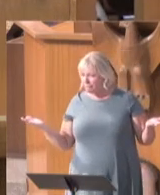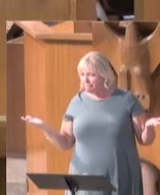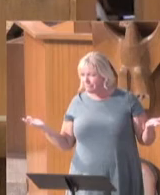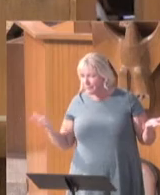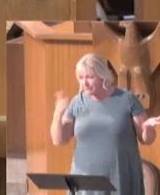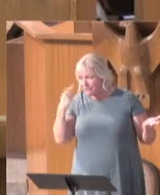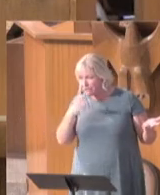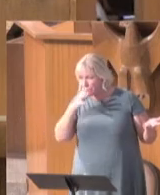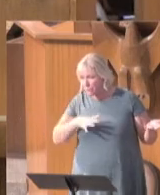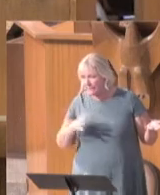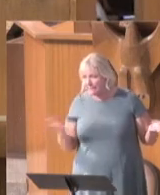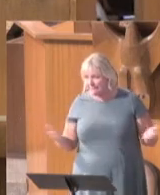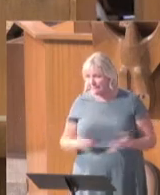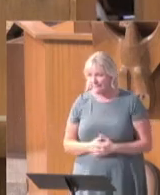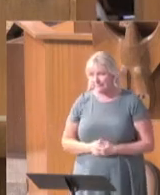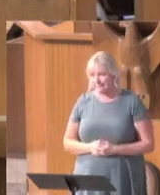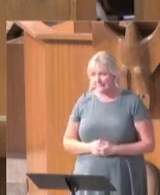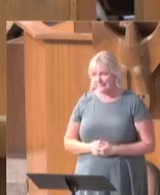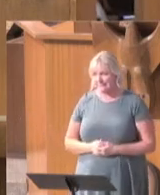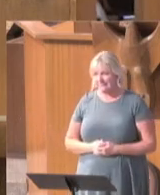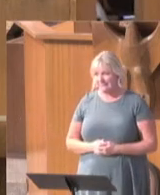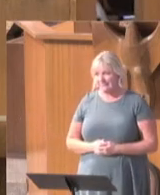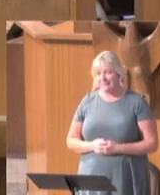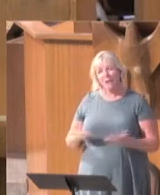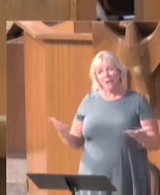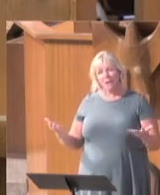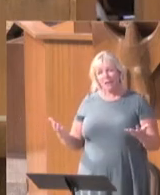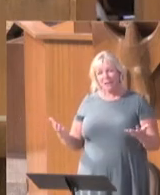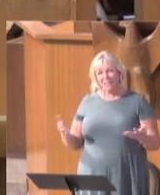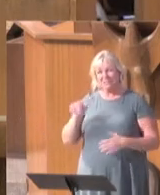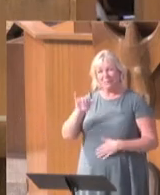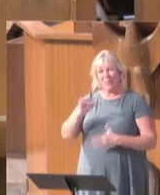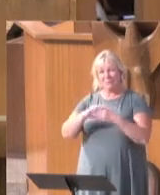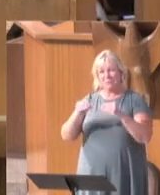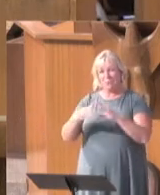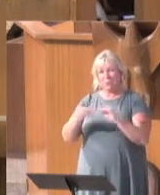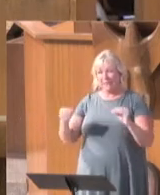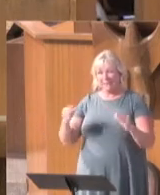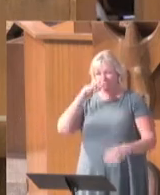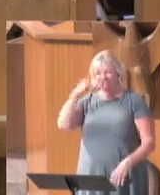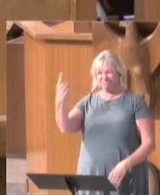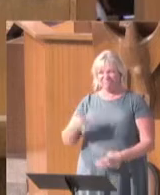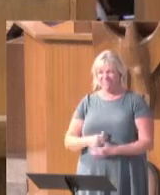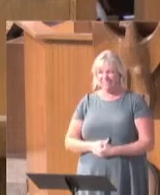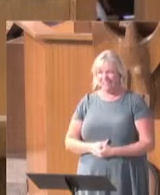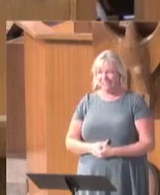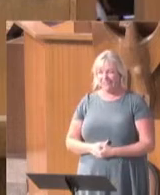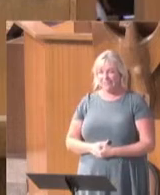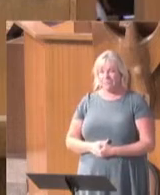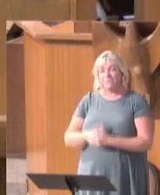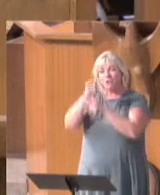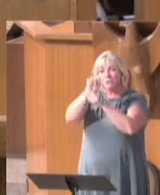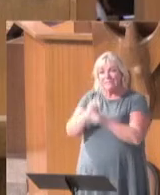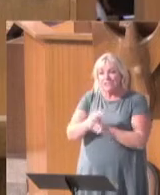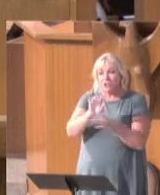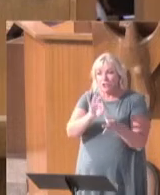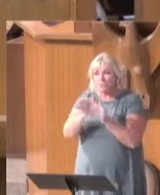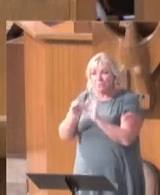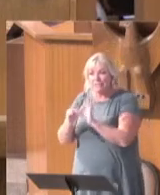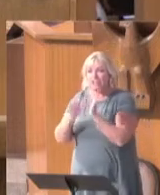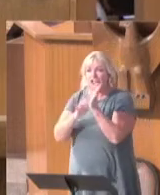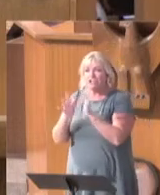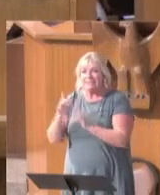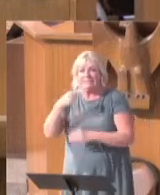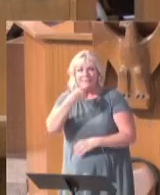because she's a woman. You see why I find this really uninteresting? And in the traditional interpretation, Jesus tells Martha